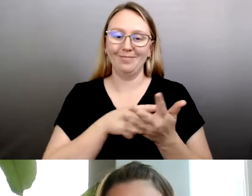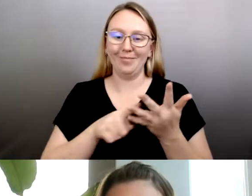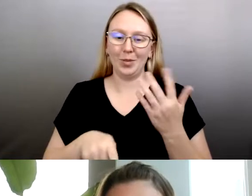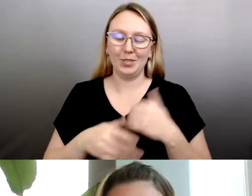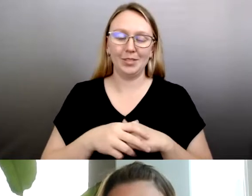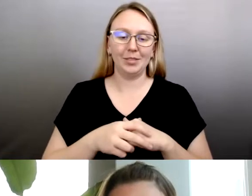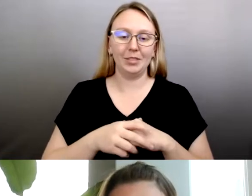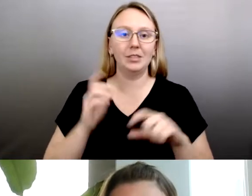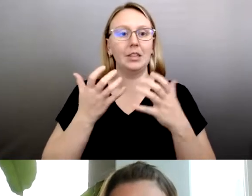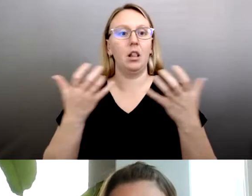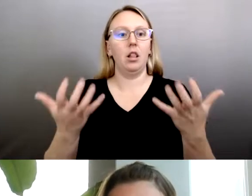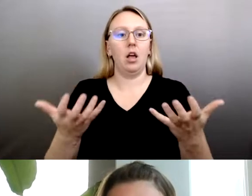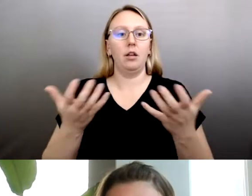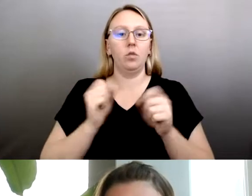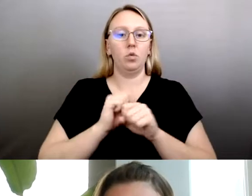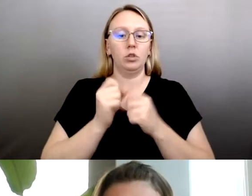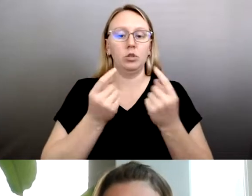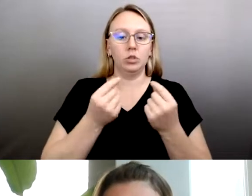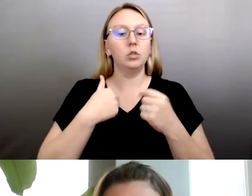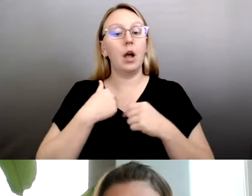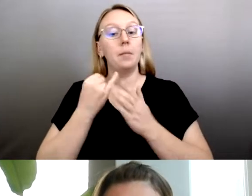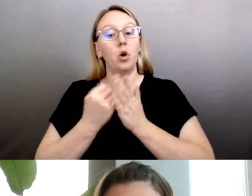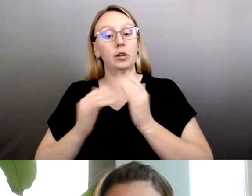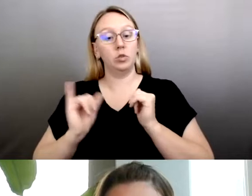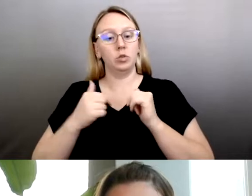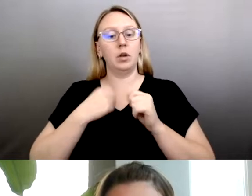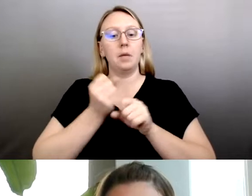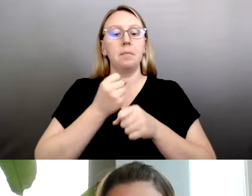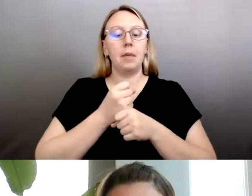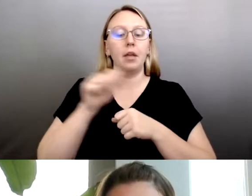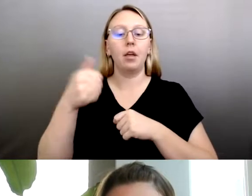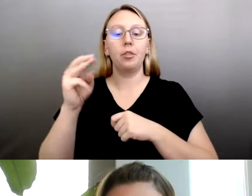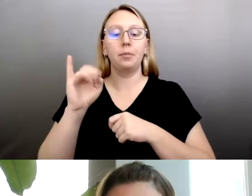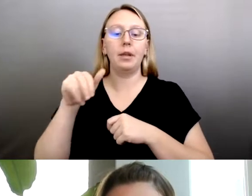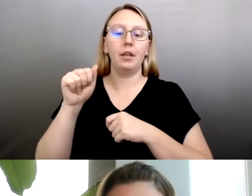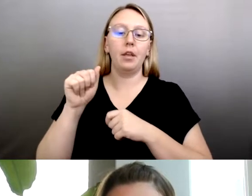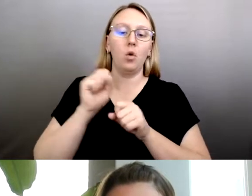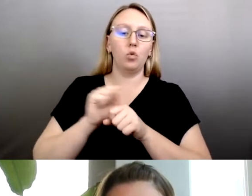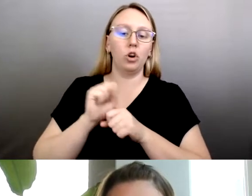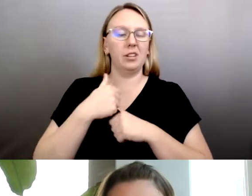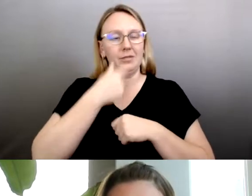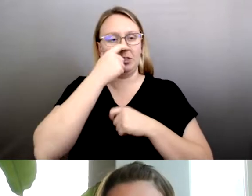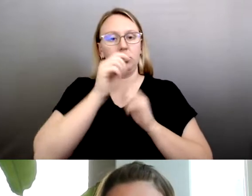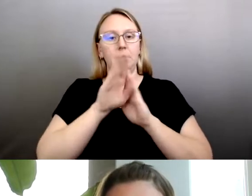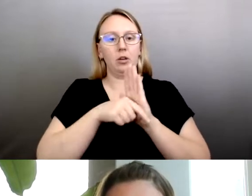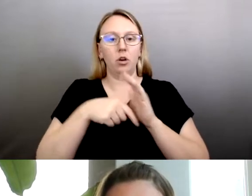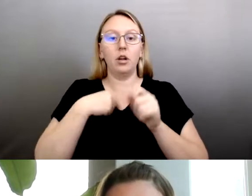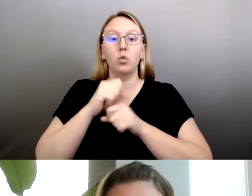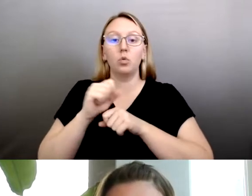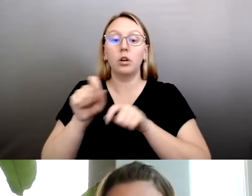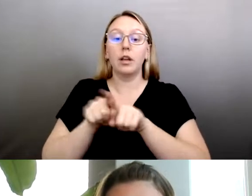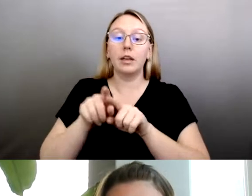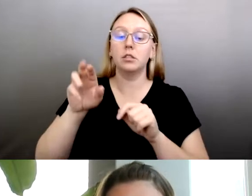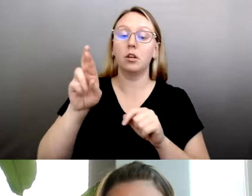I mentioned that I'm an artist, I make new media work. And so I have an interesting background. When I started working at the RBSC as a student intern, which